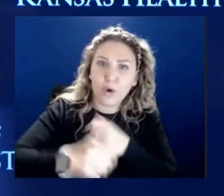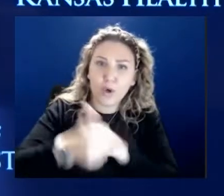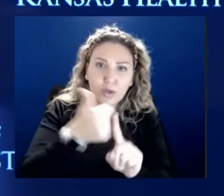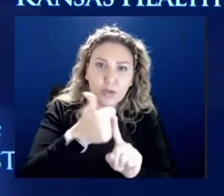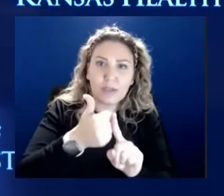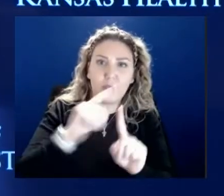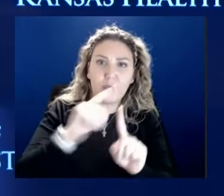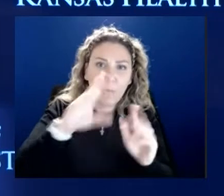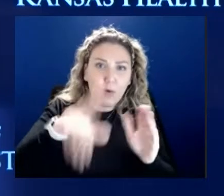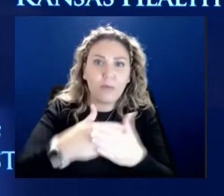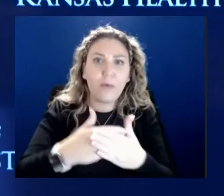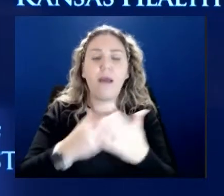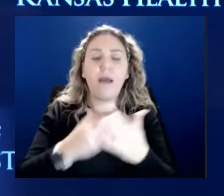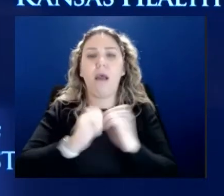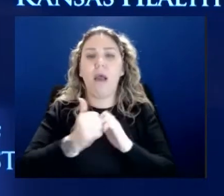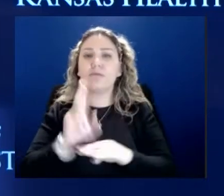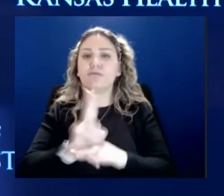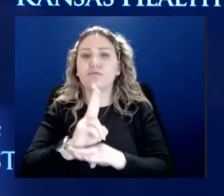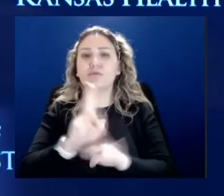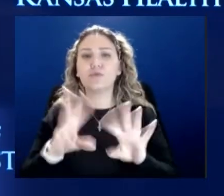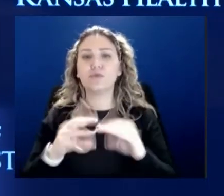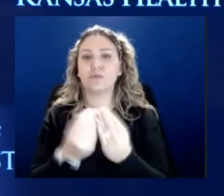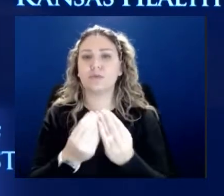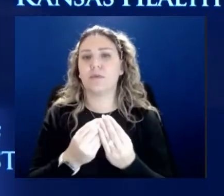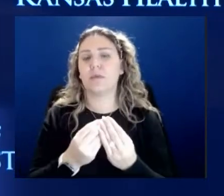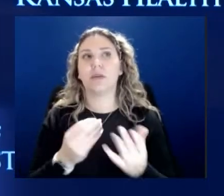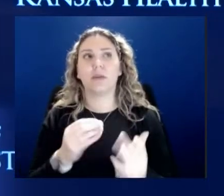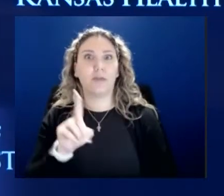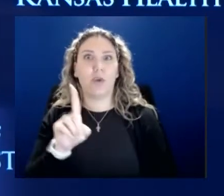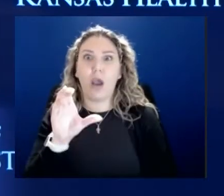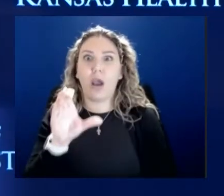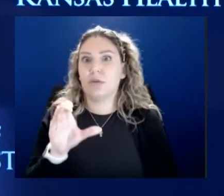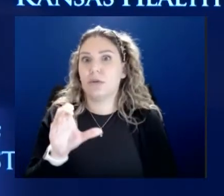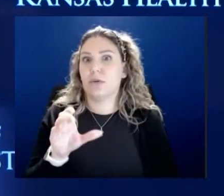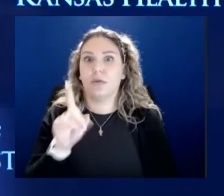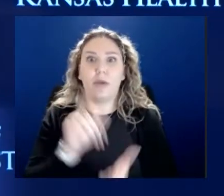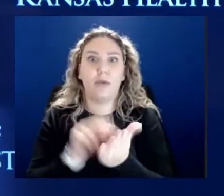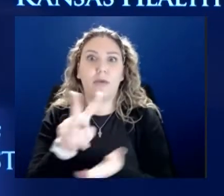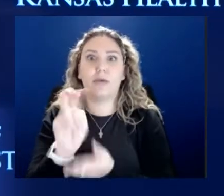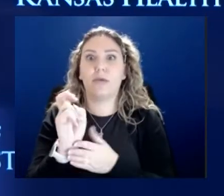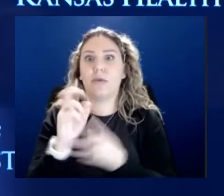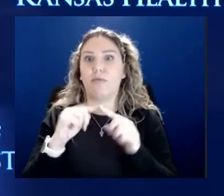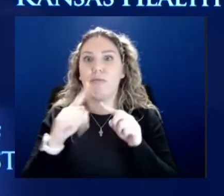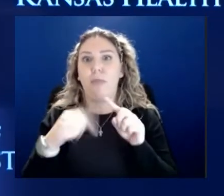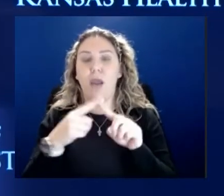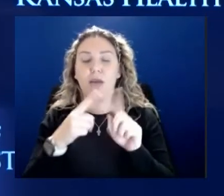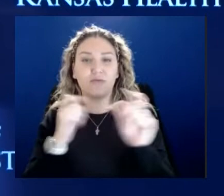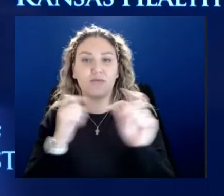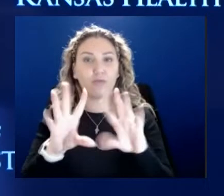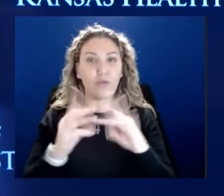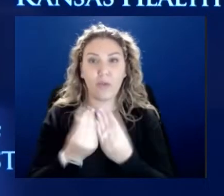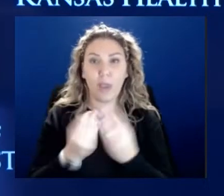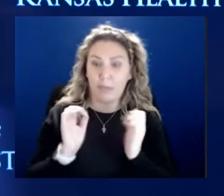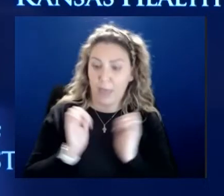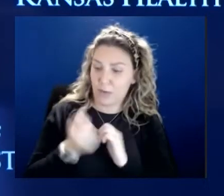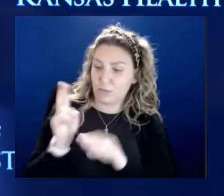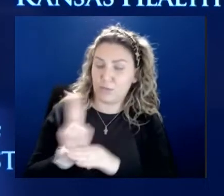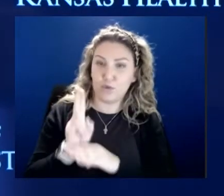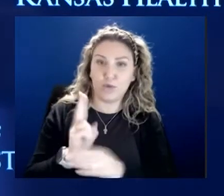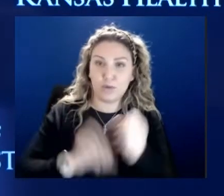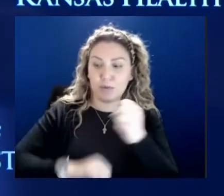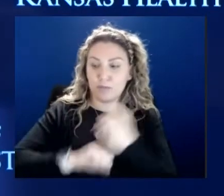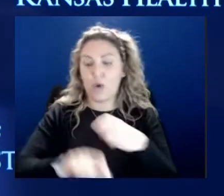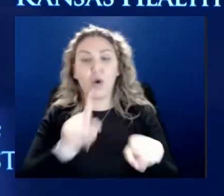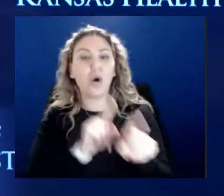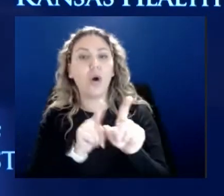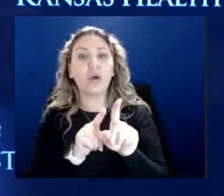when you're going to be either hundreds or 1,200 miles away from your family? How do you utilize that support? But also for you parents of high